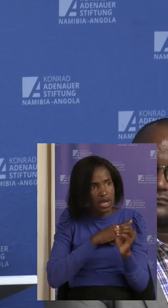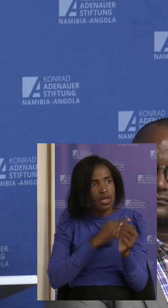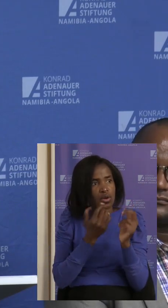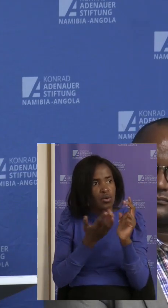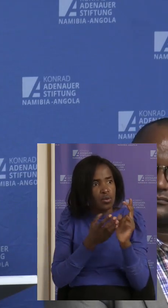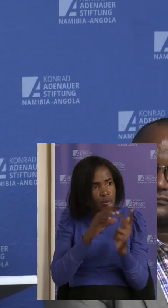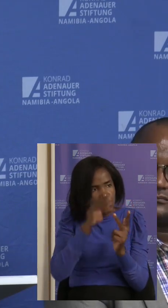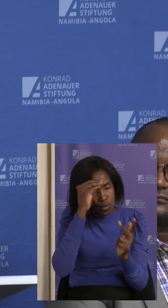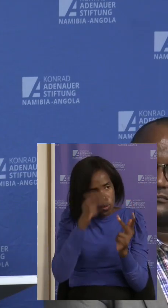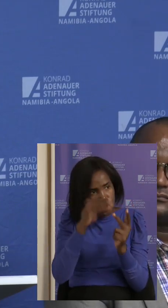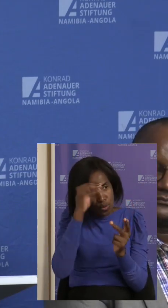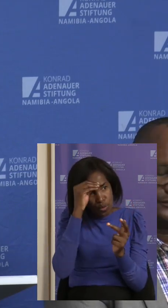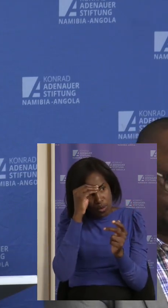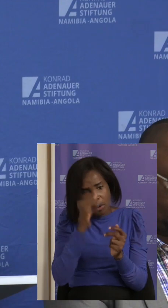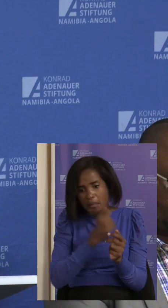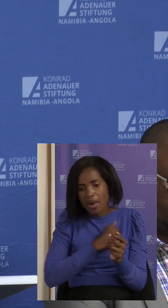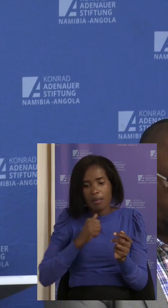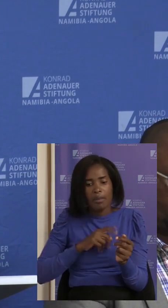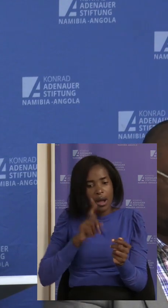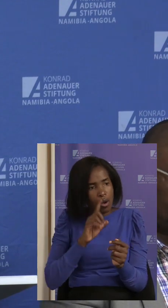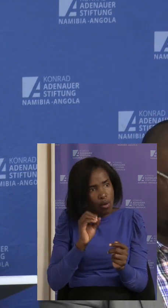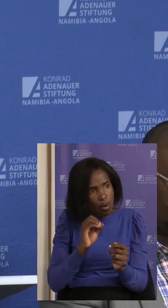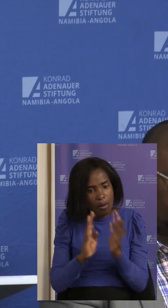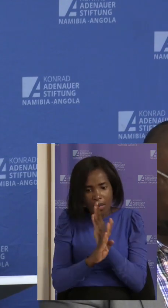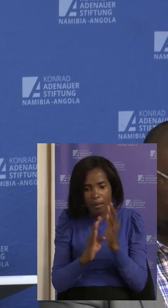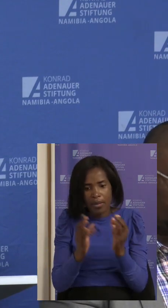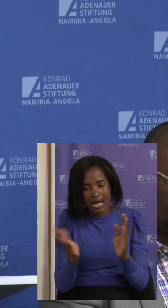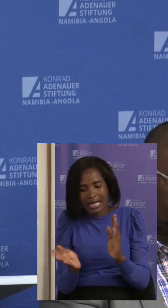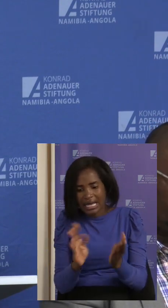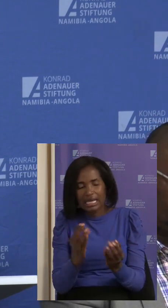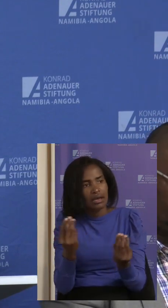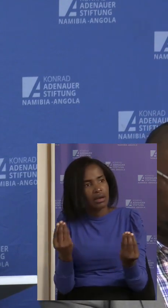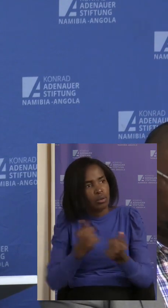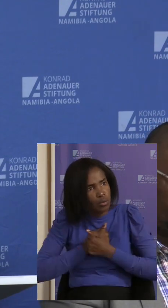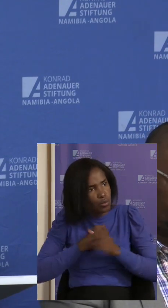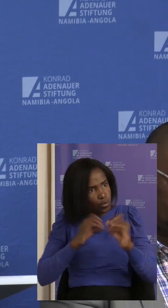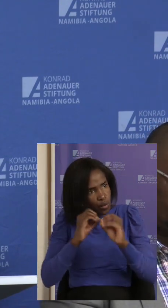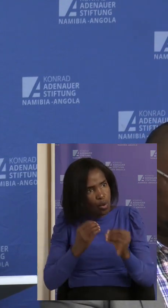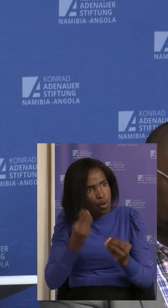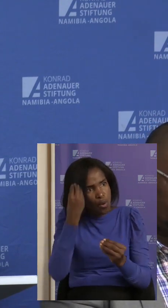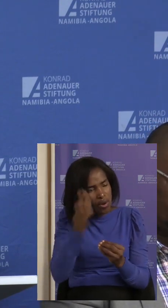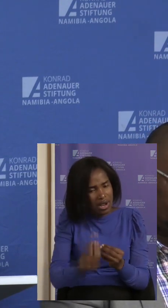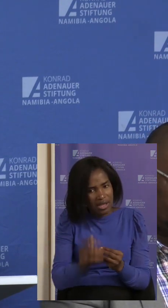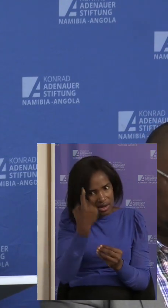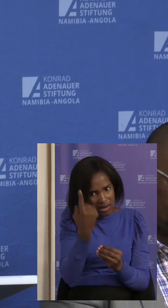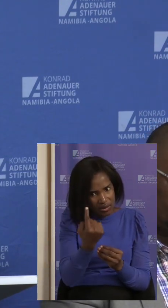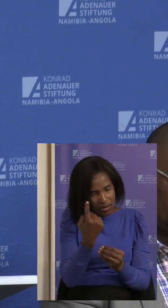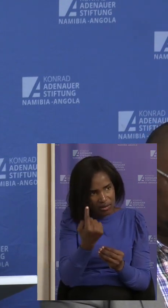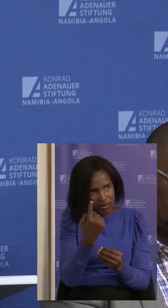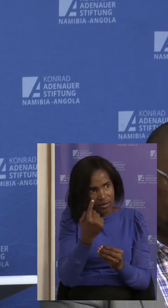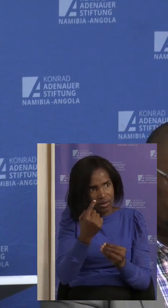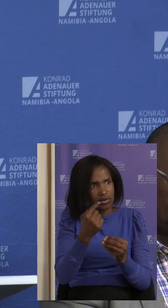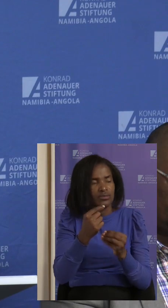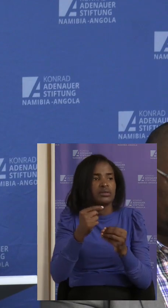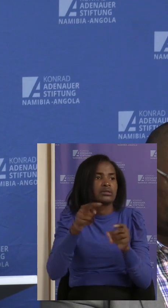together without supervision, without guidance. There is nothing that's actually supporting them and helping them at the end of the